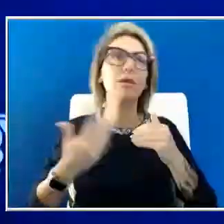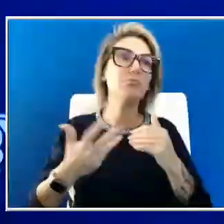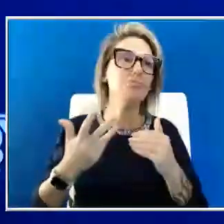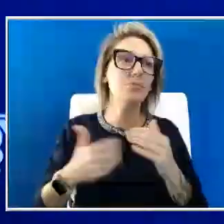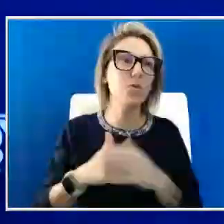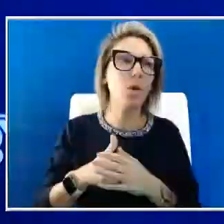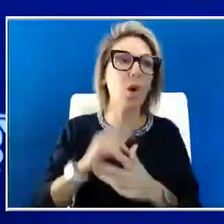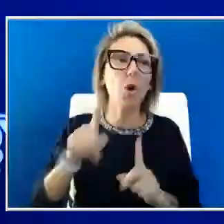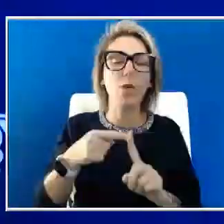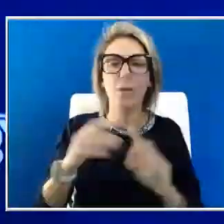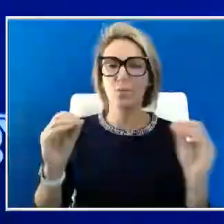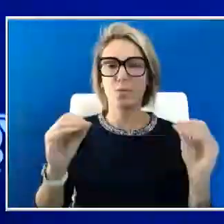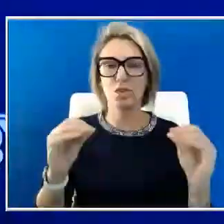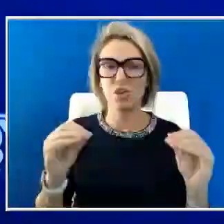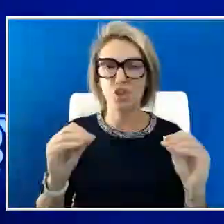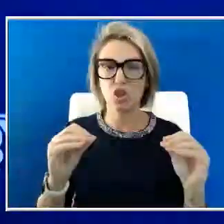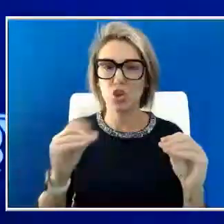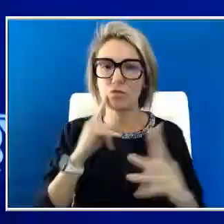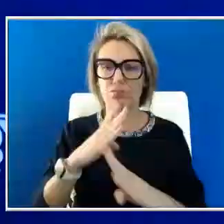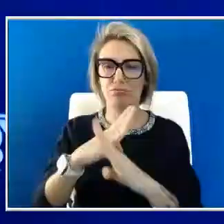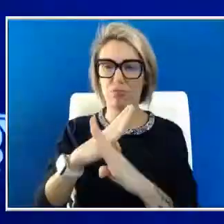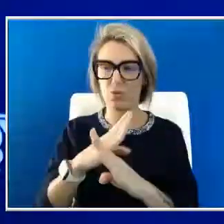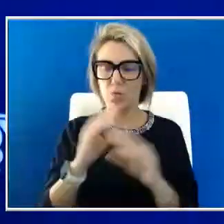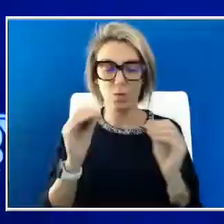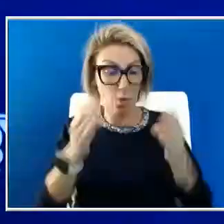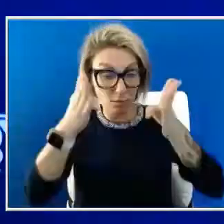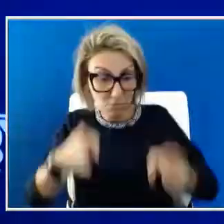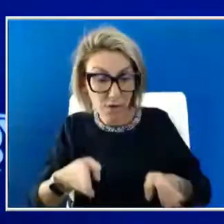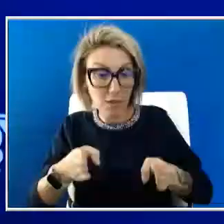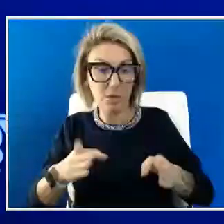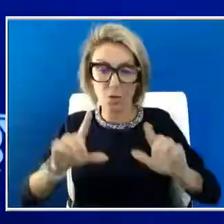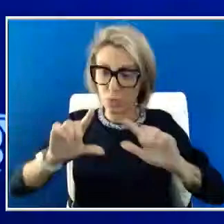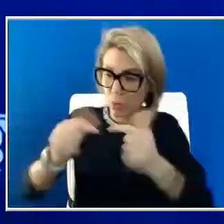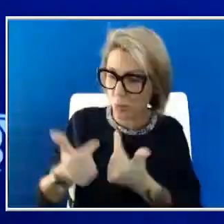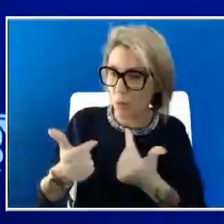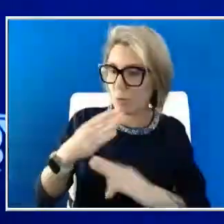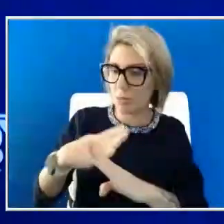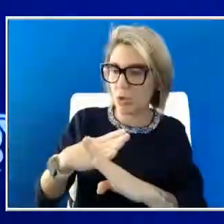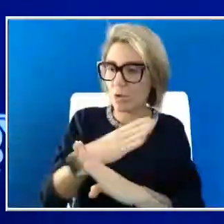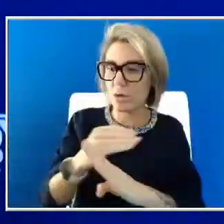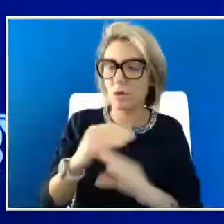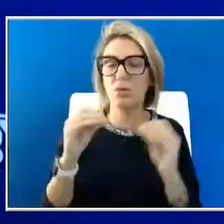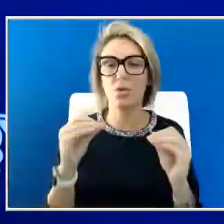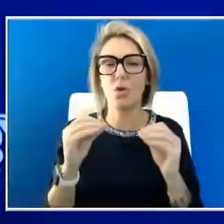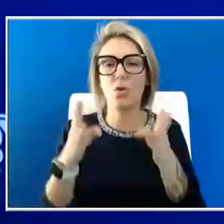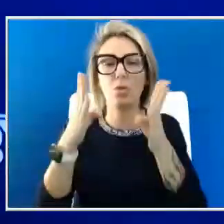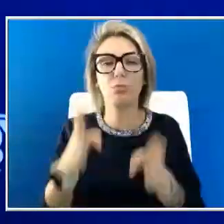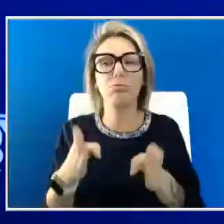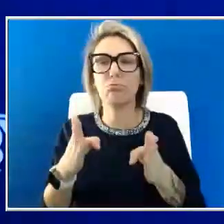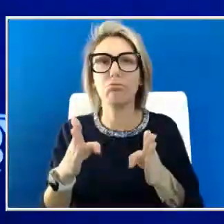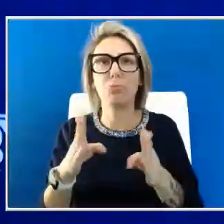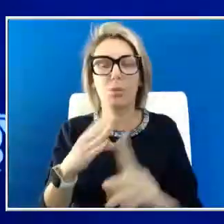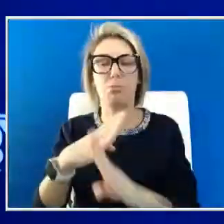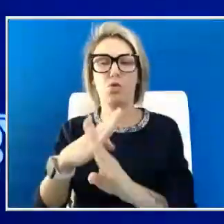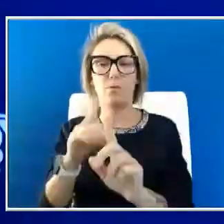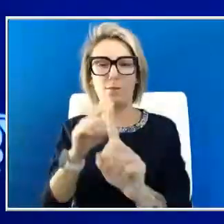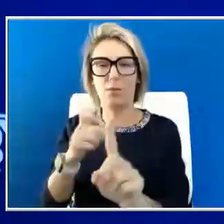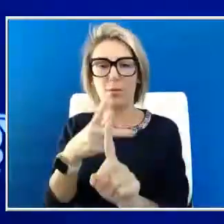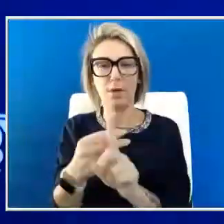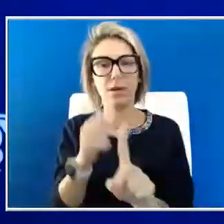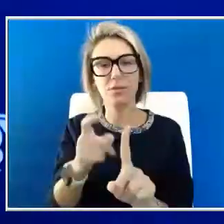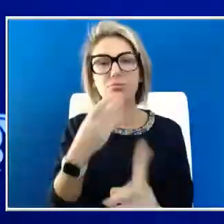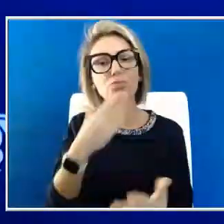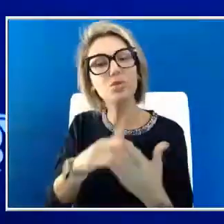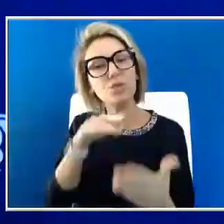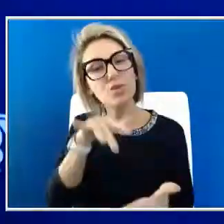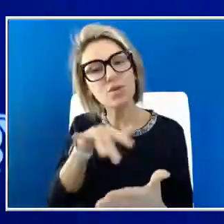no immunity, no individual immunity, no group immunity, and of course, no immunity from vaccination. But I think it's a very good study. It continues